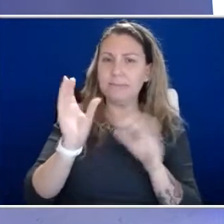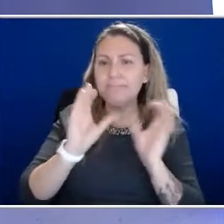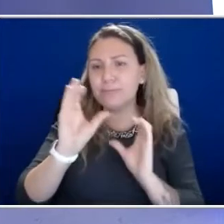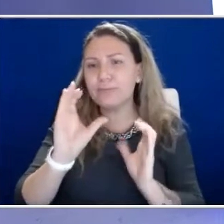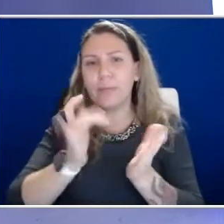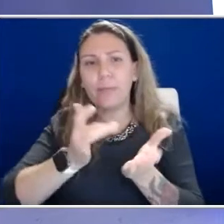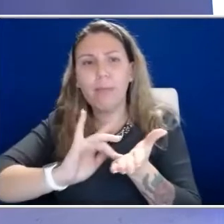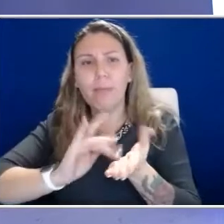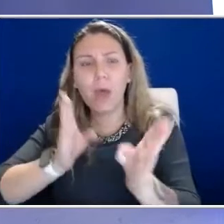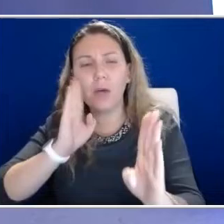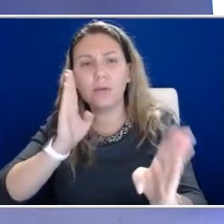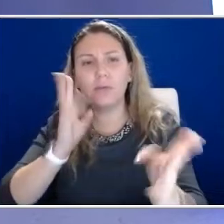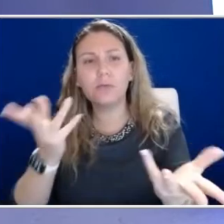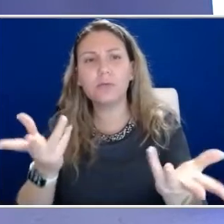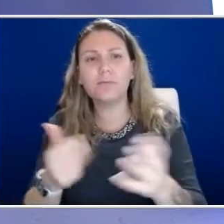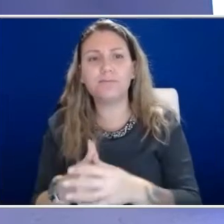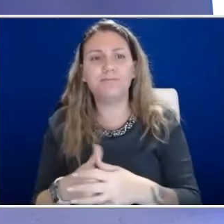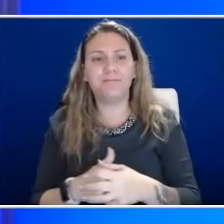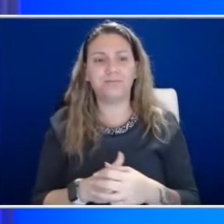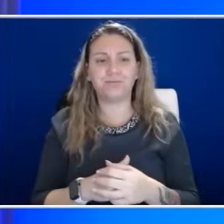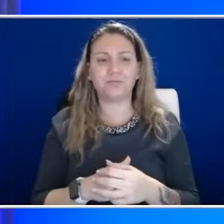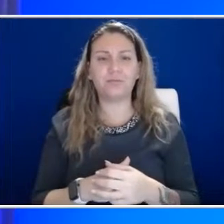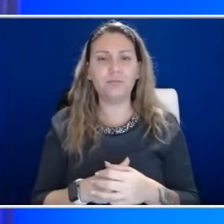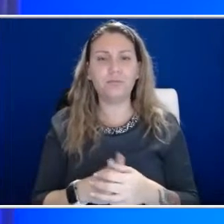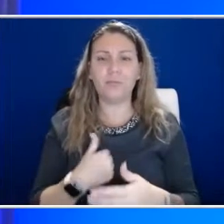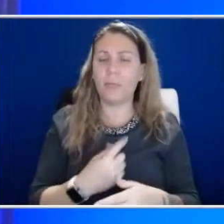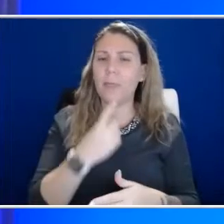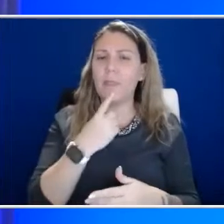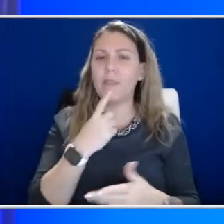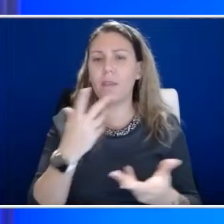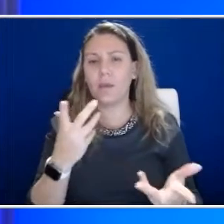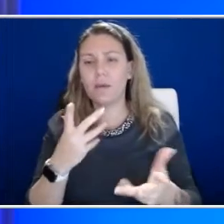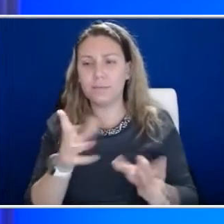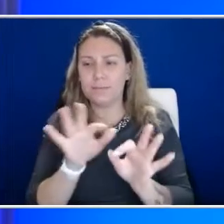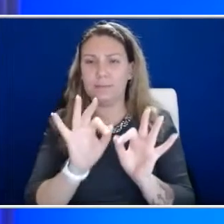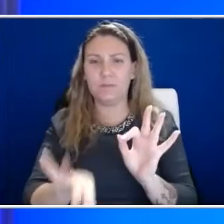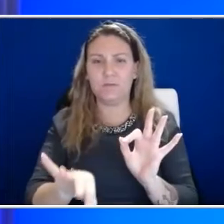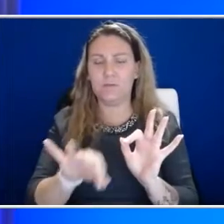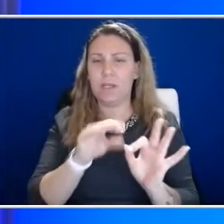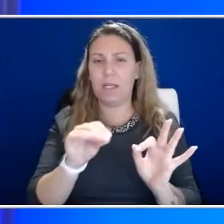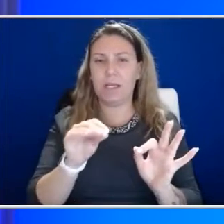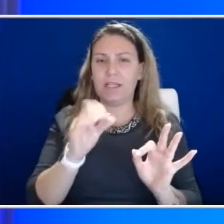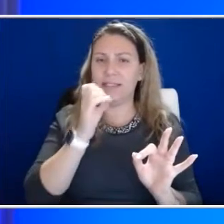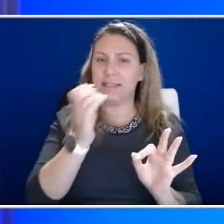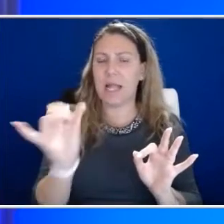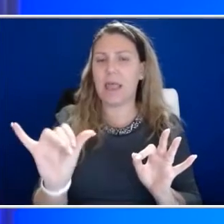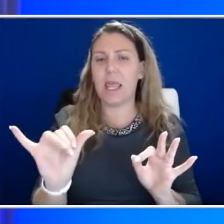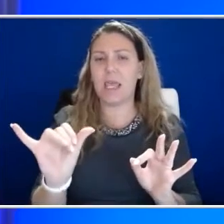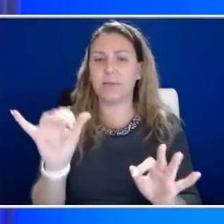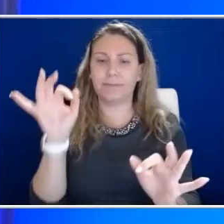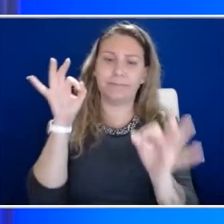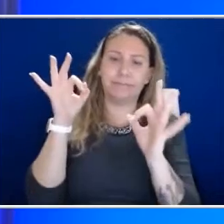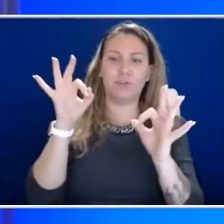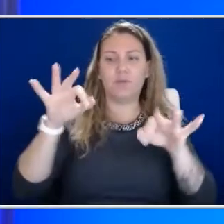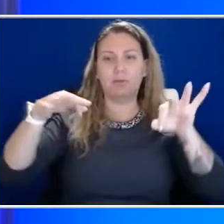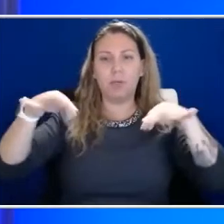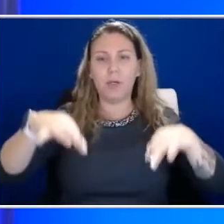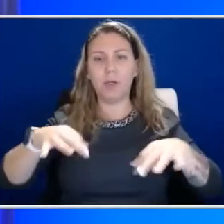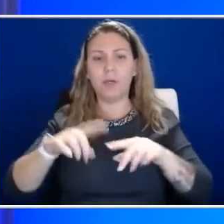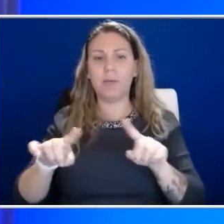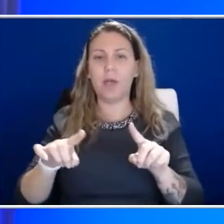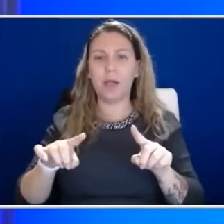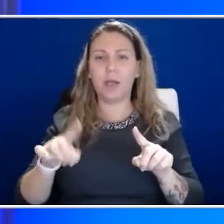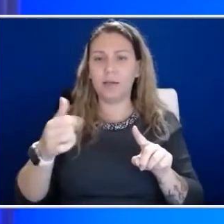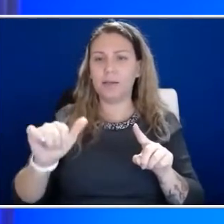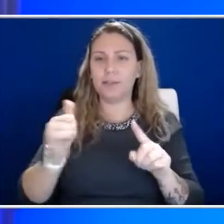attention? I would say and to kind of simplify, and this is not like a perfect description, but say any burn that is more than